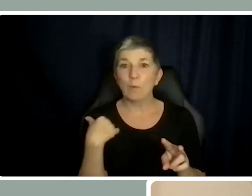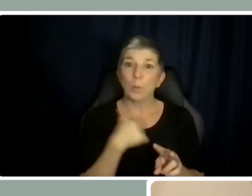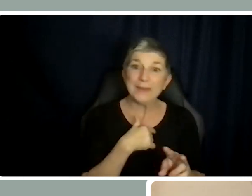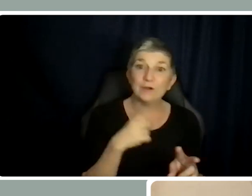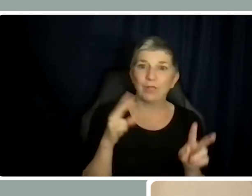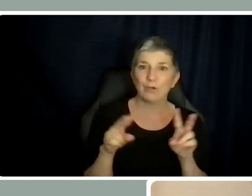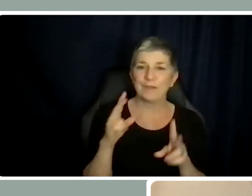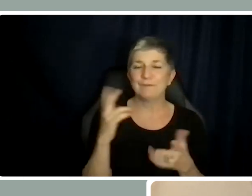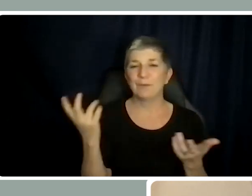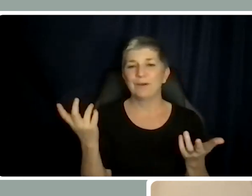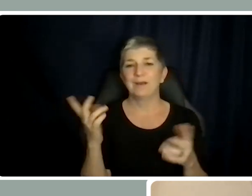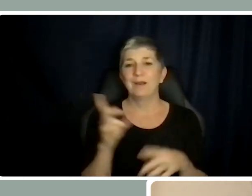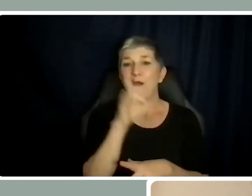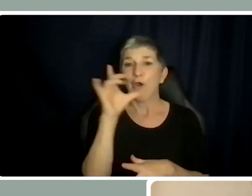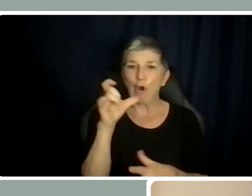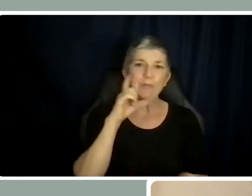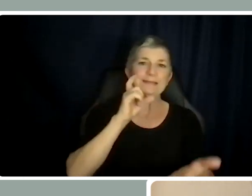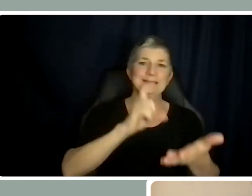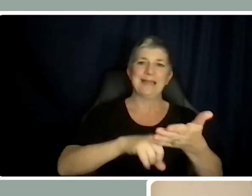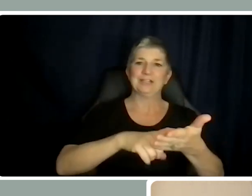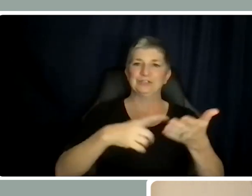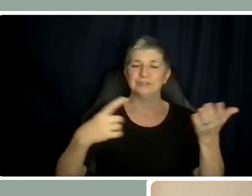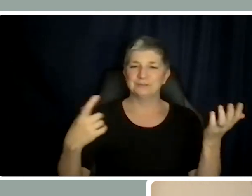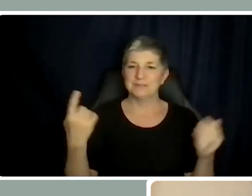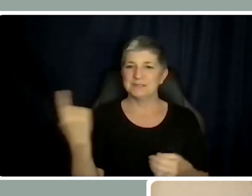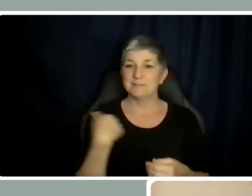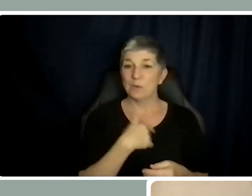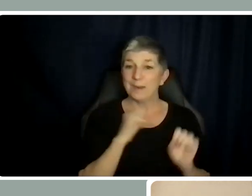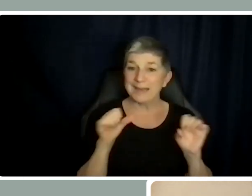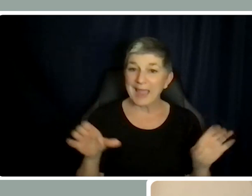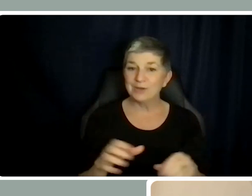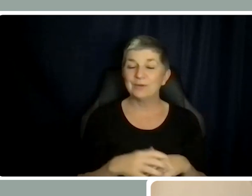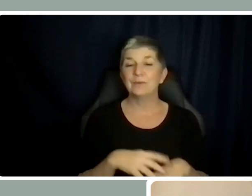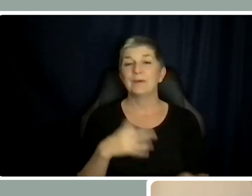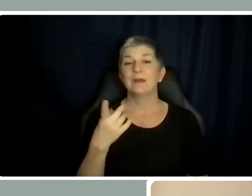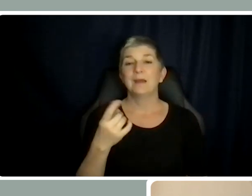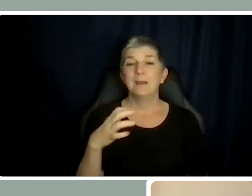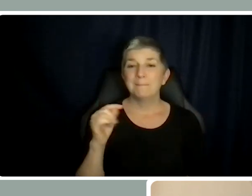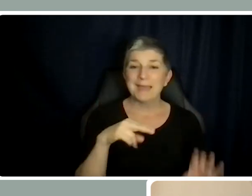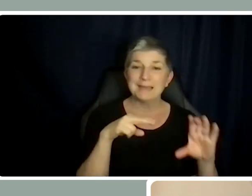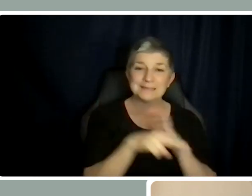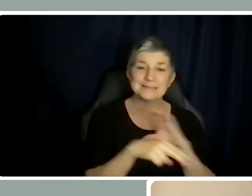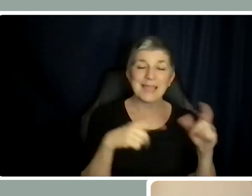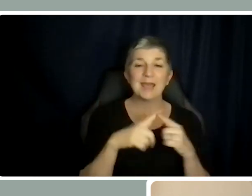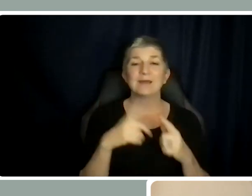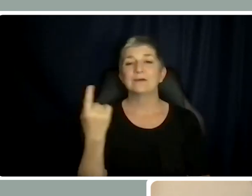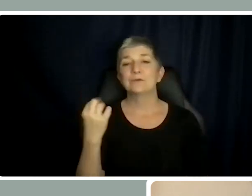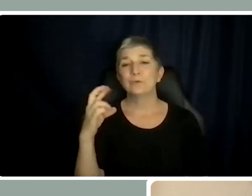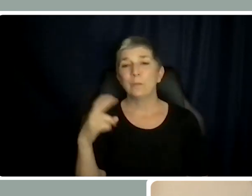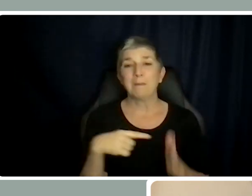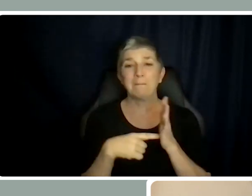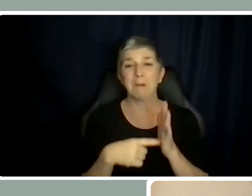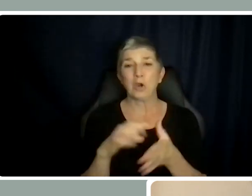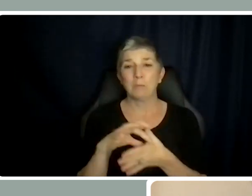for like an early detection marker, something that we could do, like a PET scan or tumor marker protein, something that we could